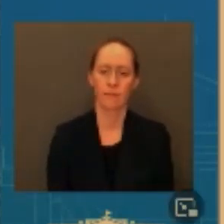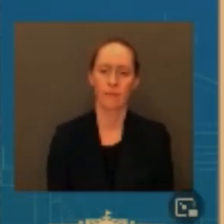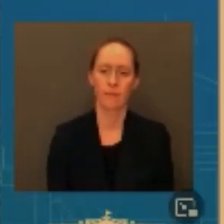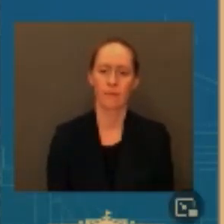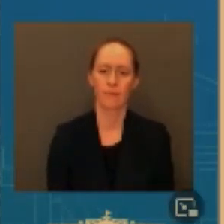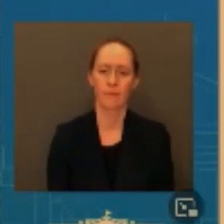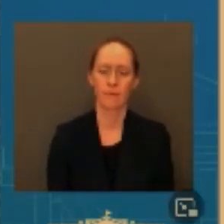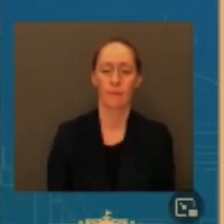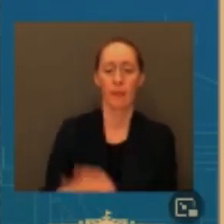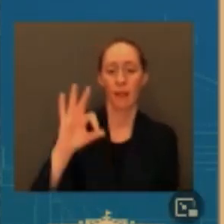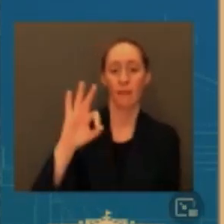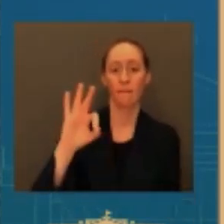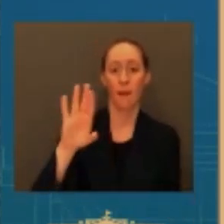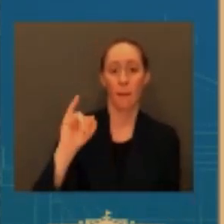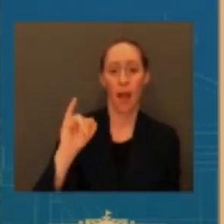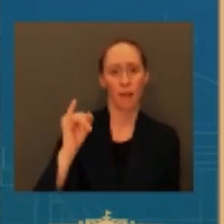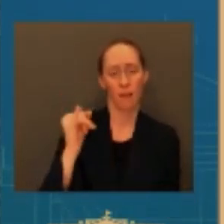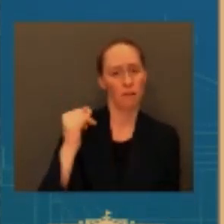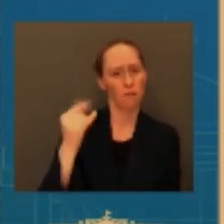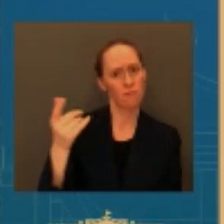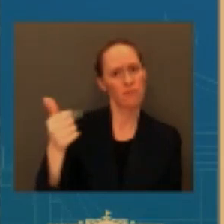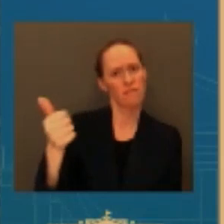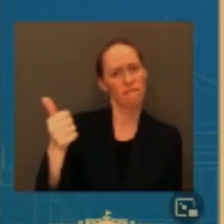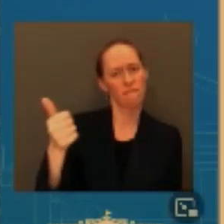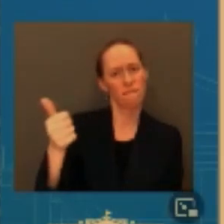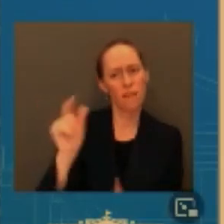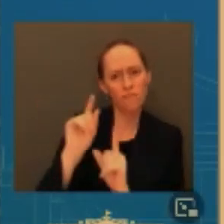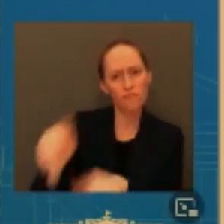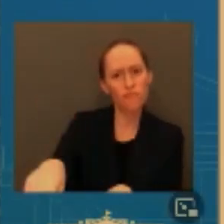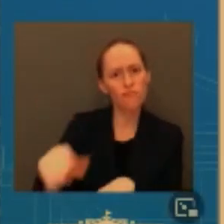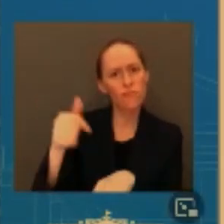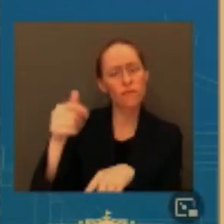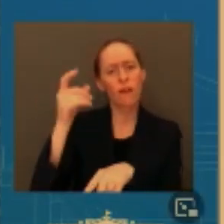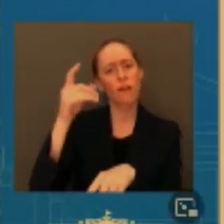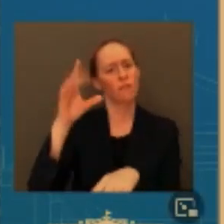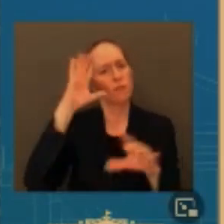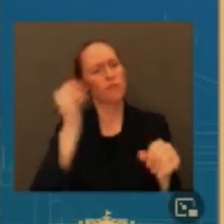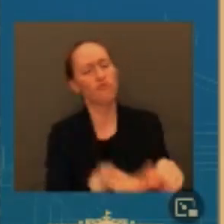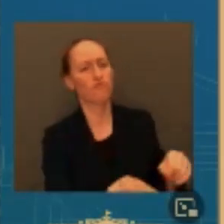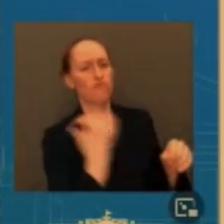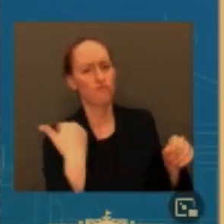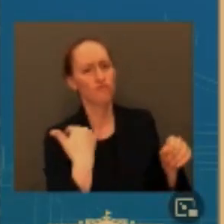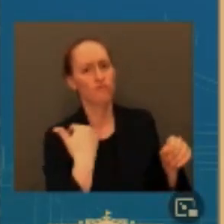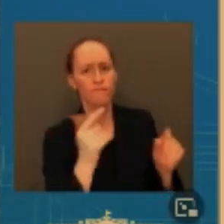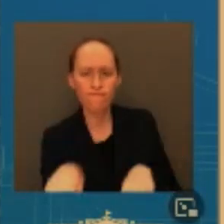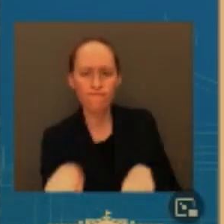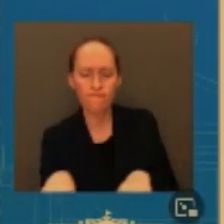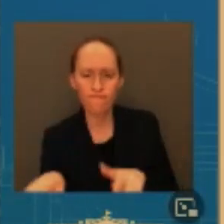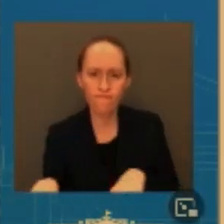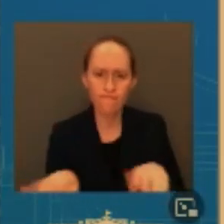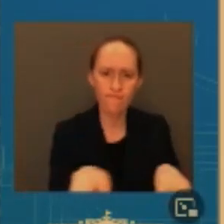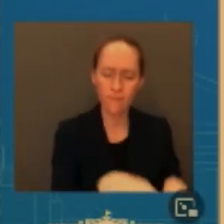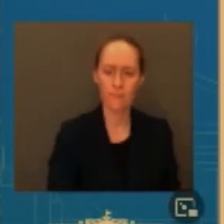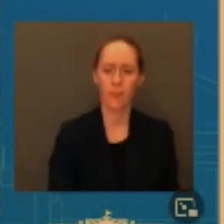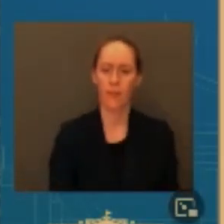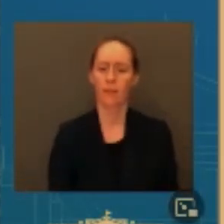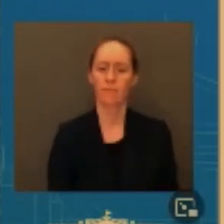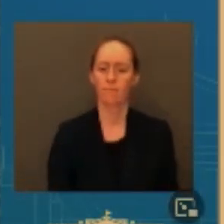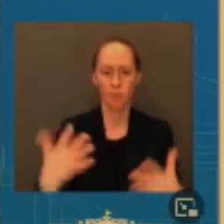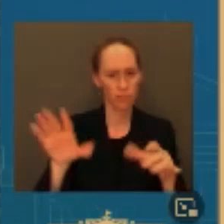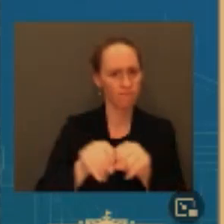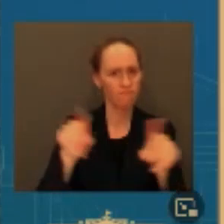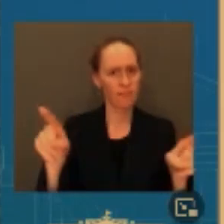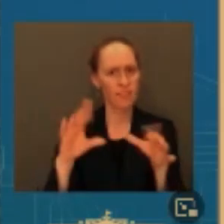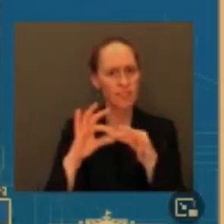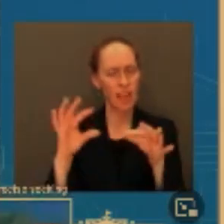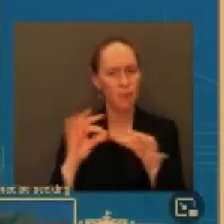I'm not going to go beyond that. That was in the statement that was released on Saturday. Again, these are questions that have been answered to our, you know, that have been